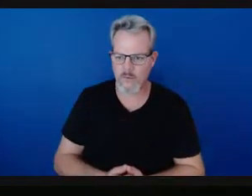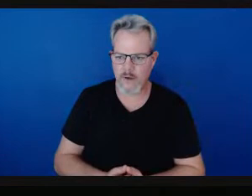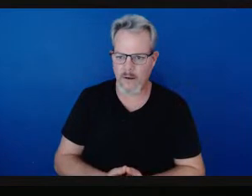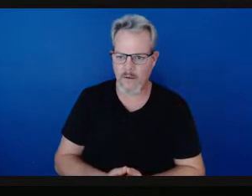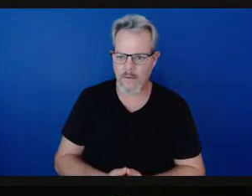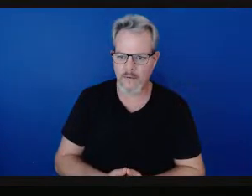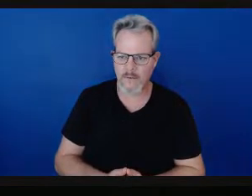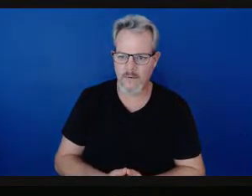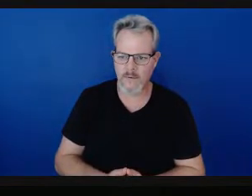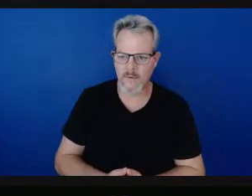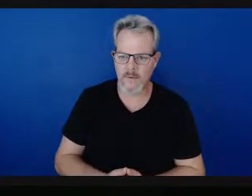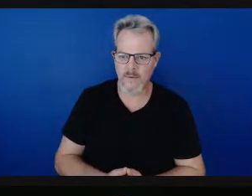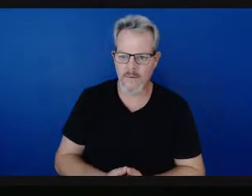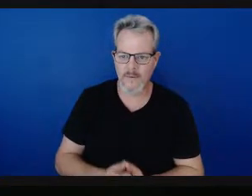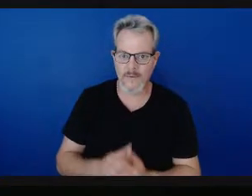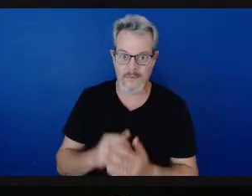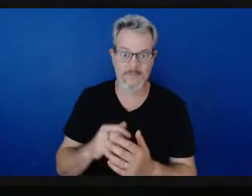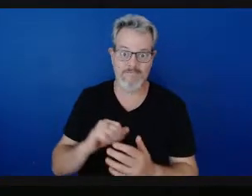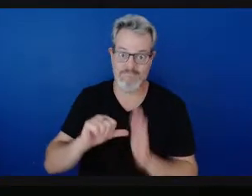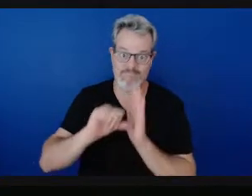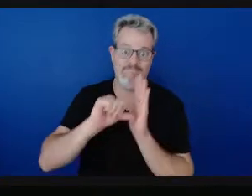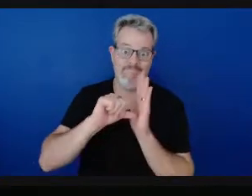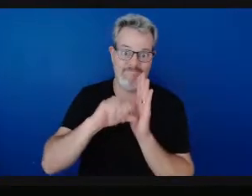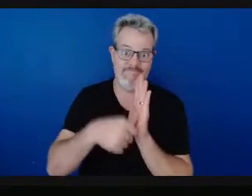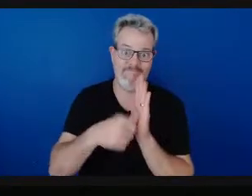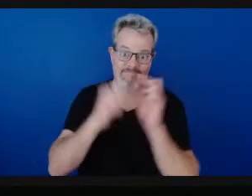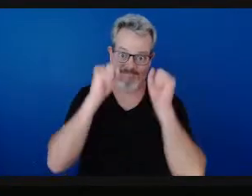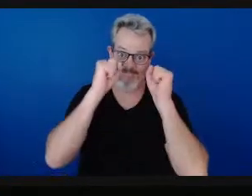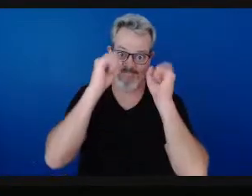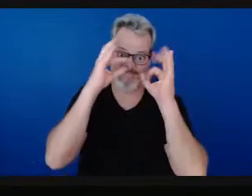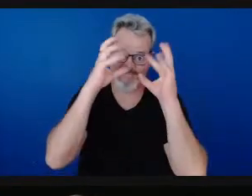That initial burst, pretty impressive right there.